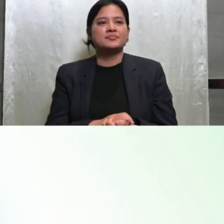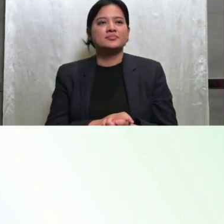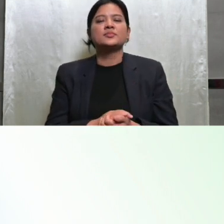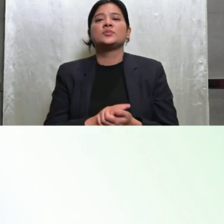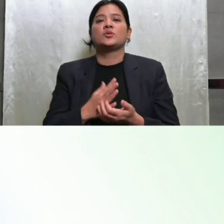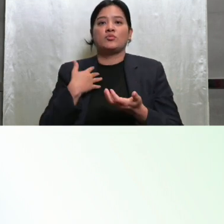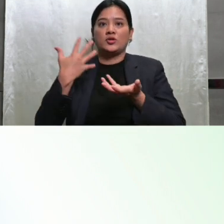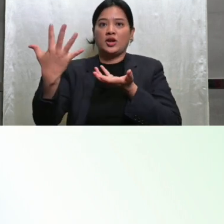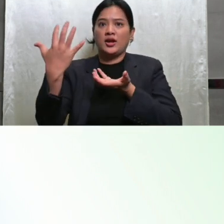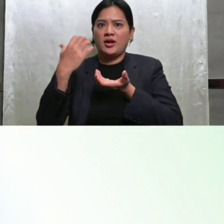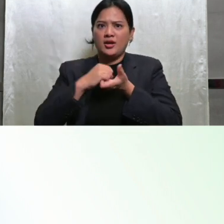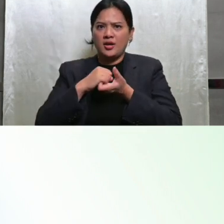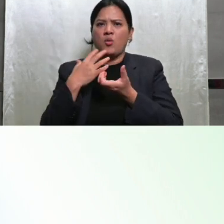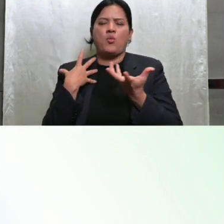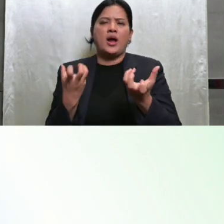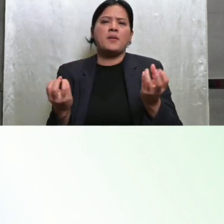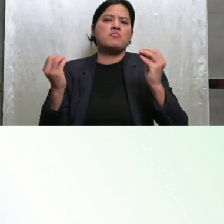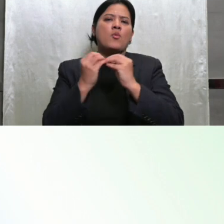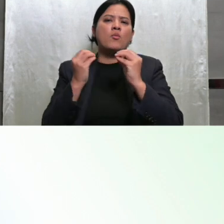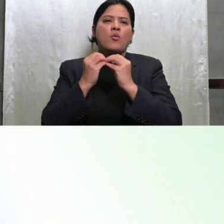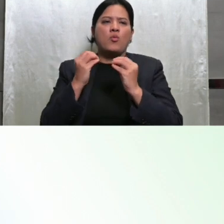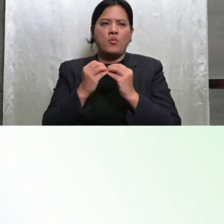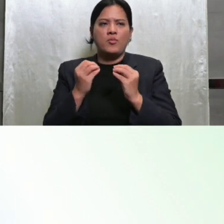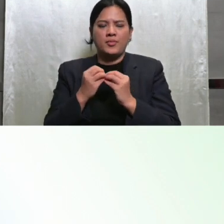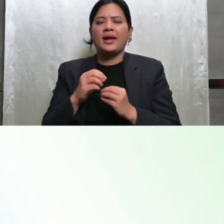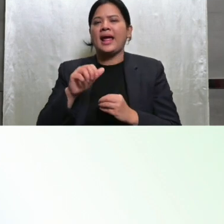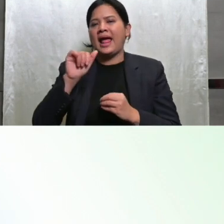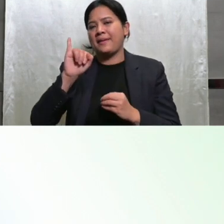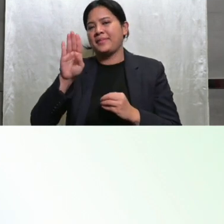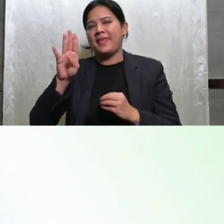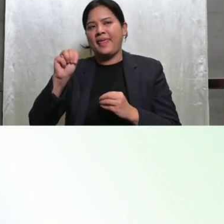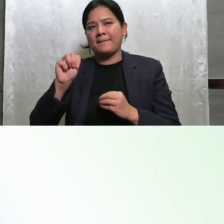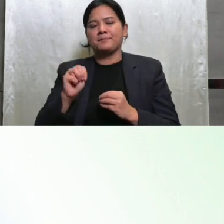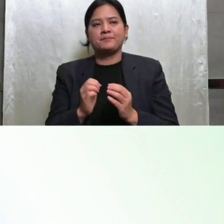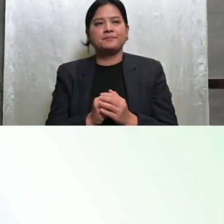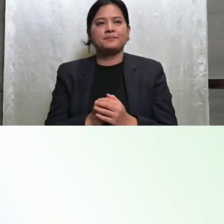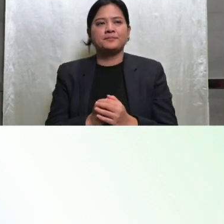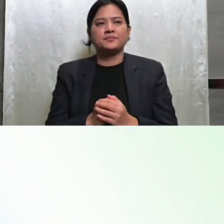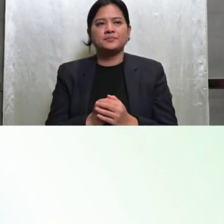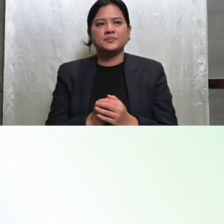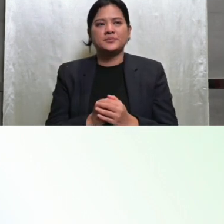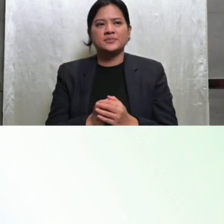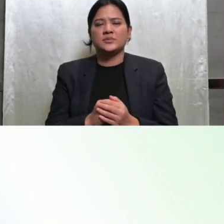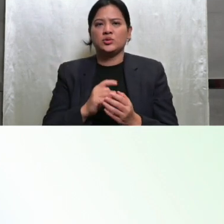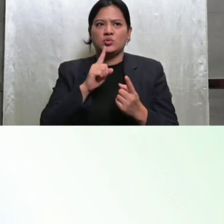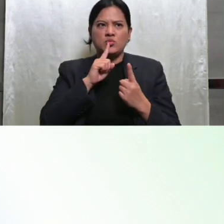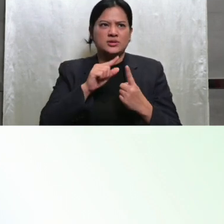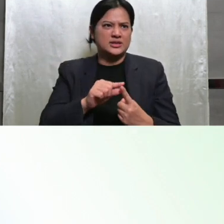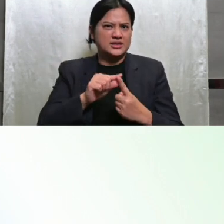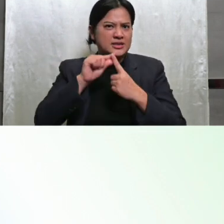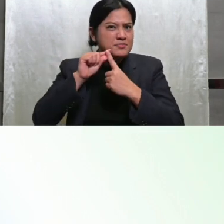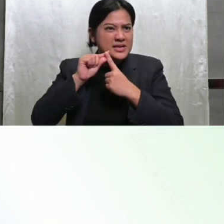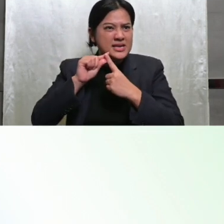Build. It's not a silver bullet. It's not going to address all our societal problems. But as I said, this really supports